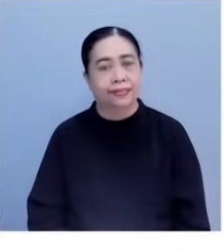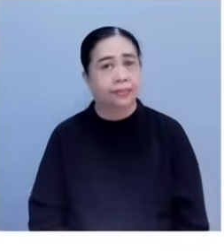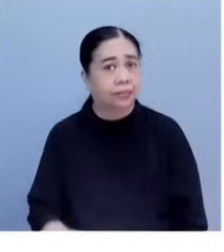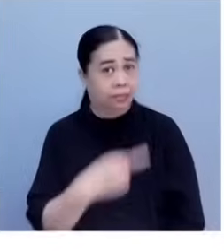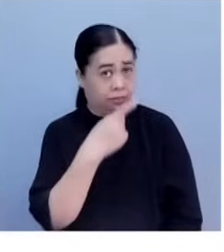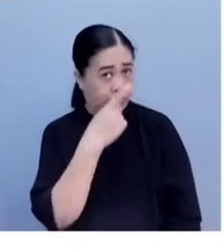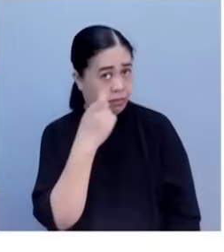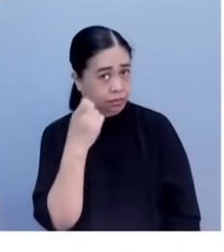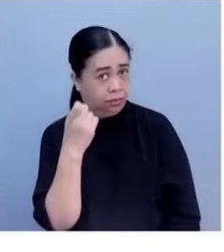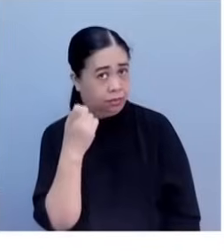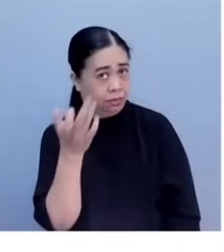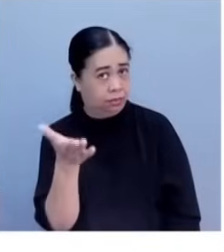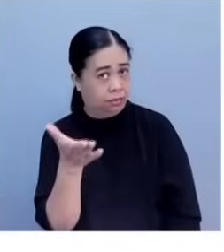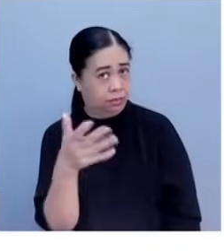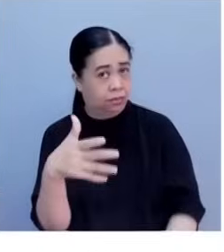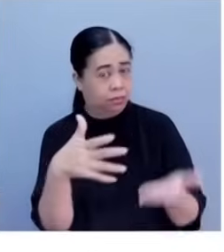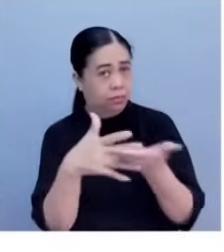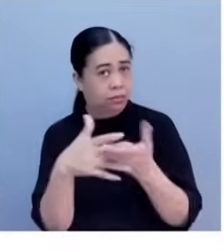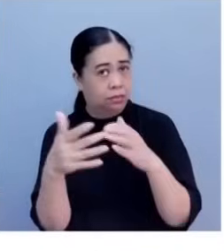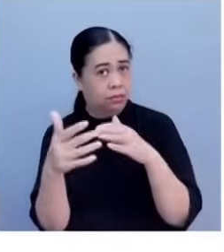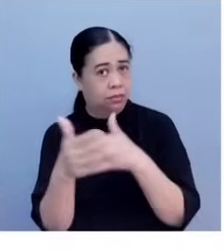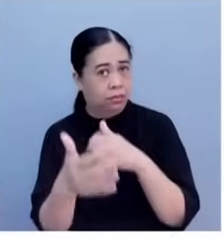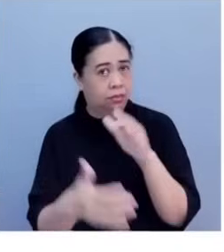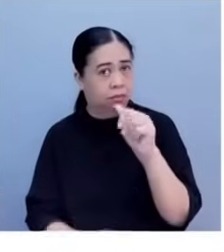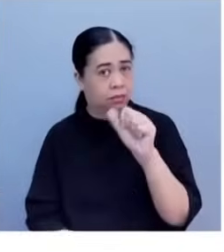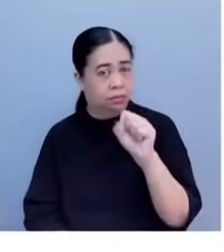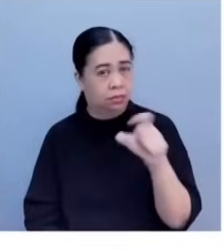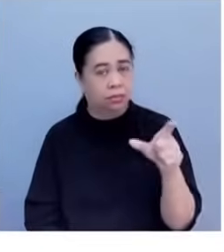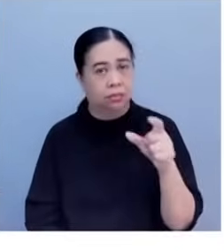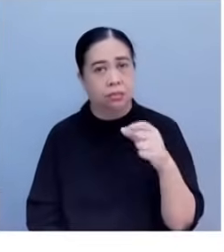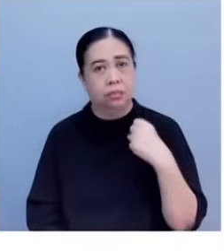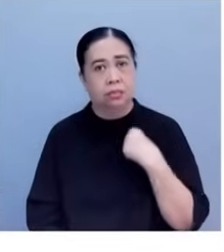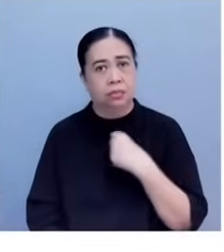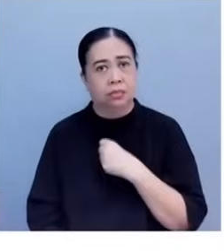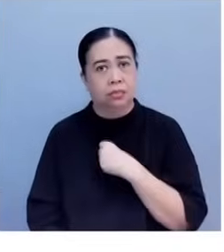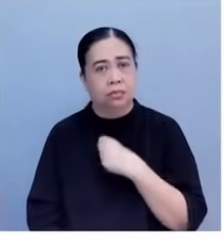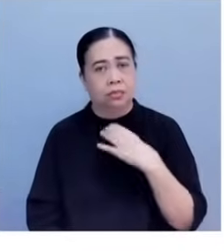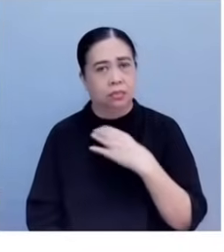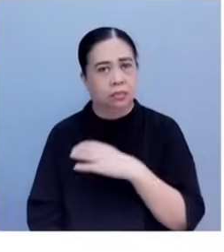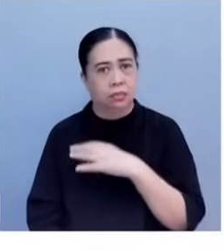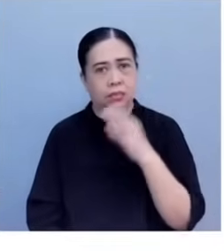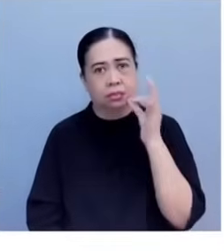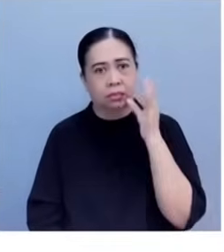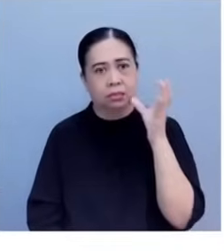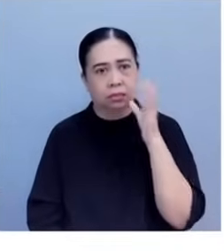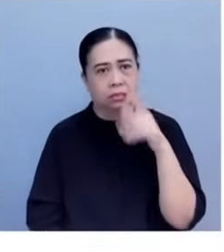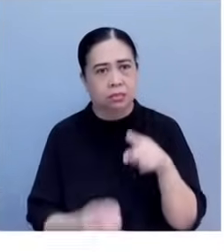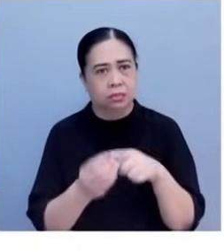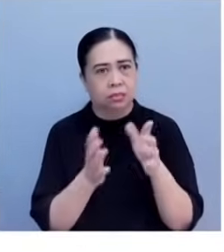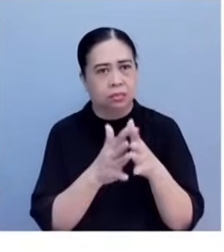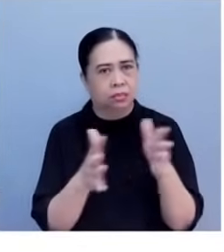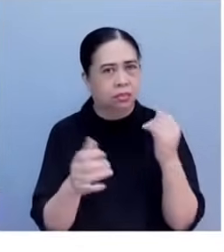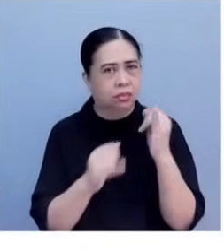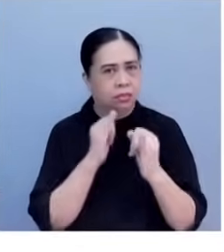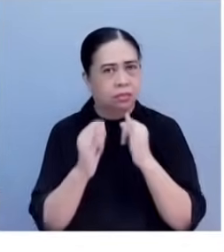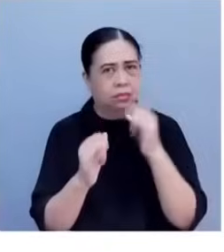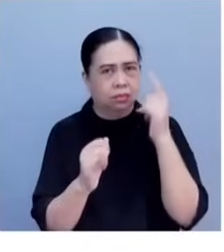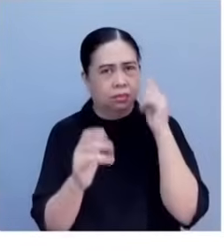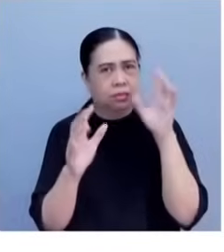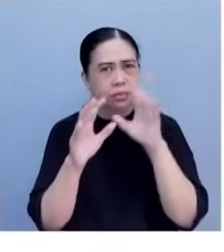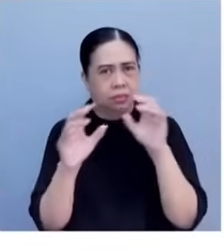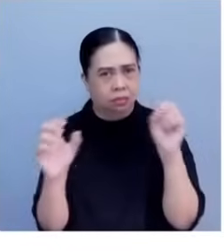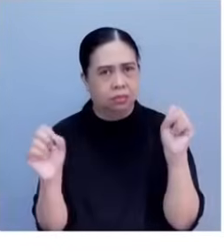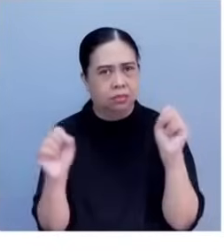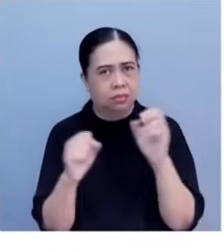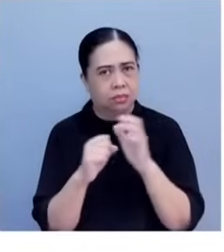of the filing of this case by Congresswoman Franz Castro, because of that entire interview, do you think that the president,